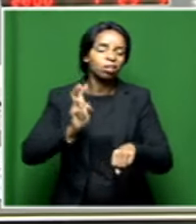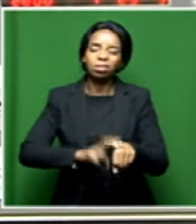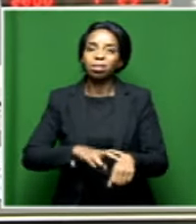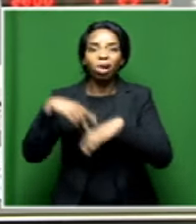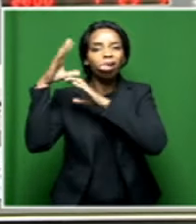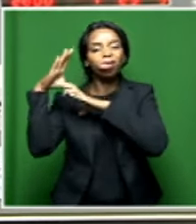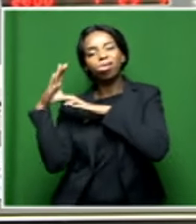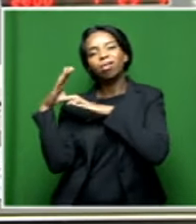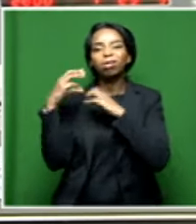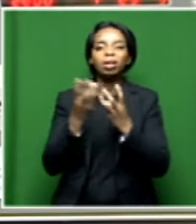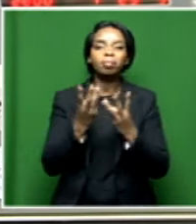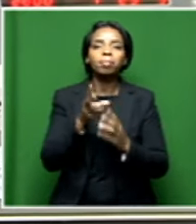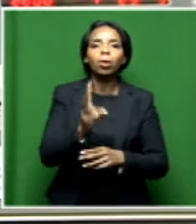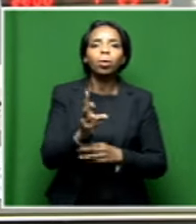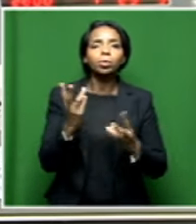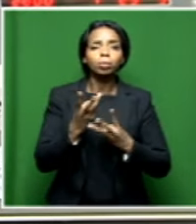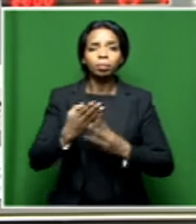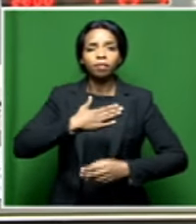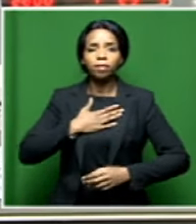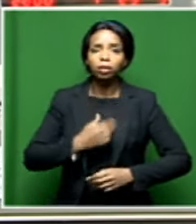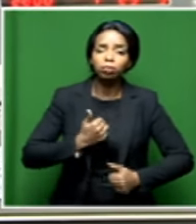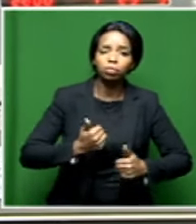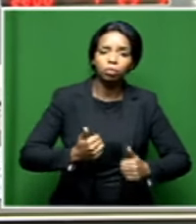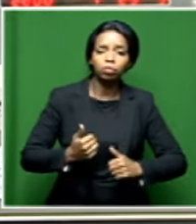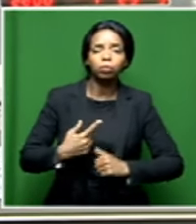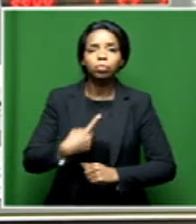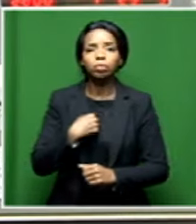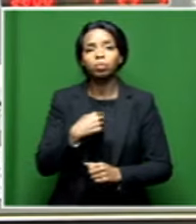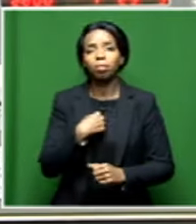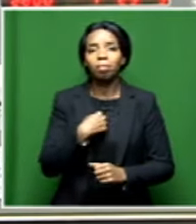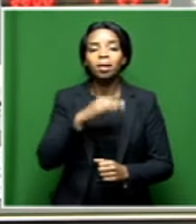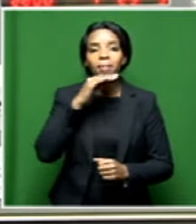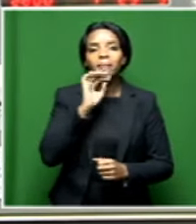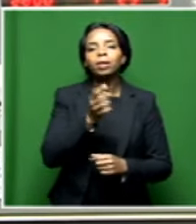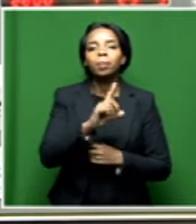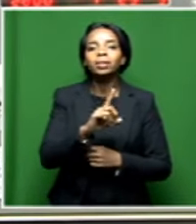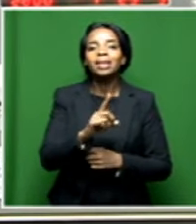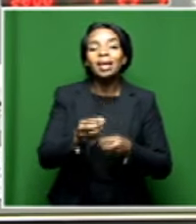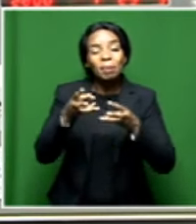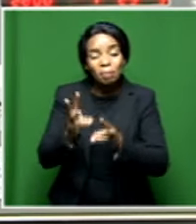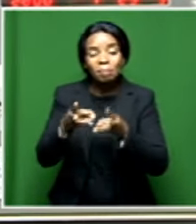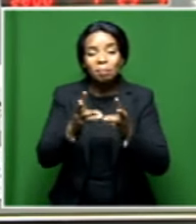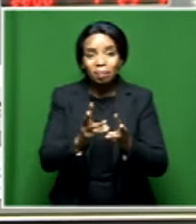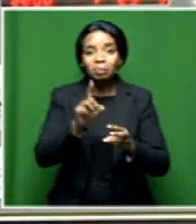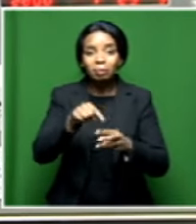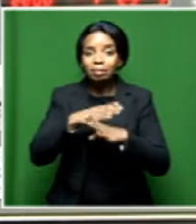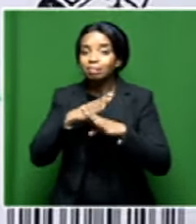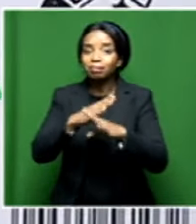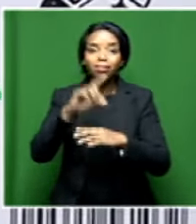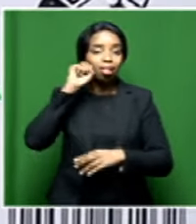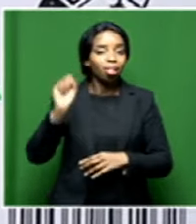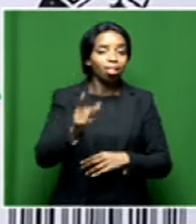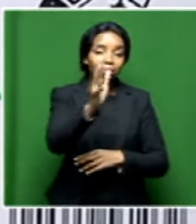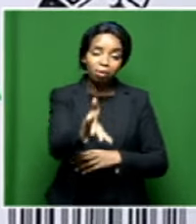also gives a false sense of security, which will lead to neglecting good measures to prevent against